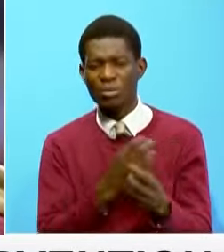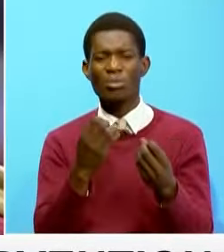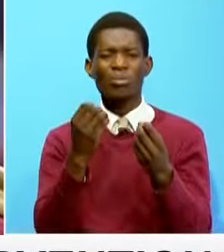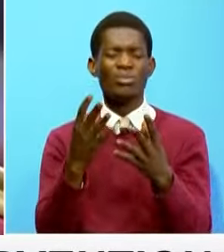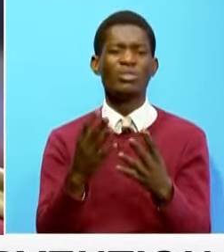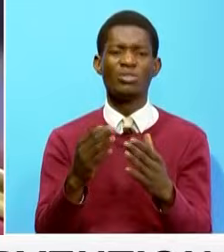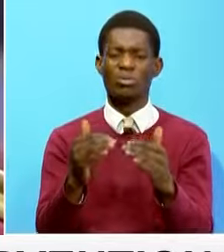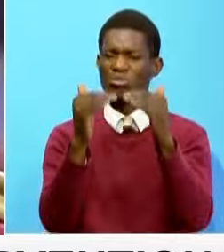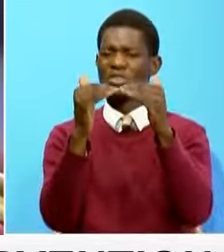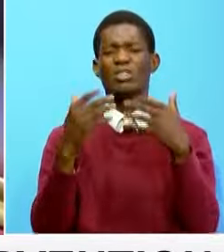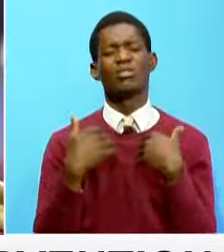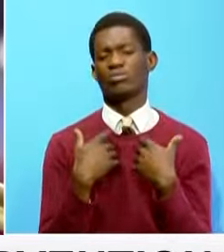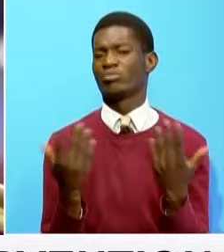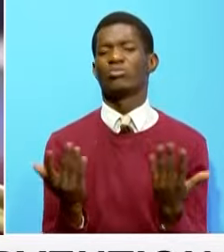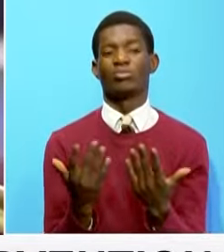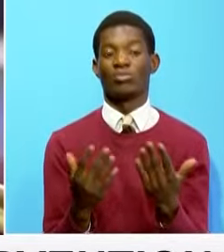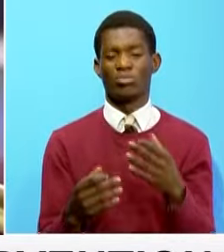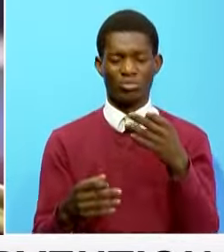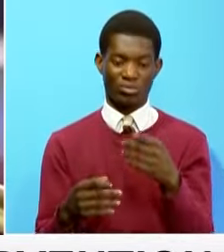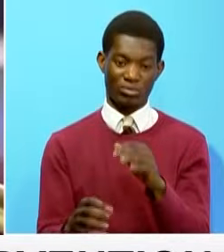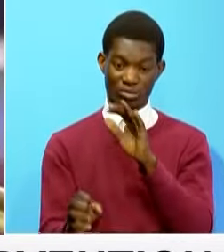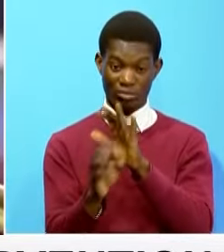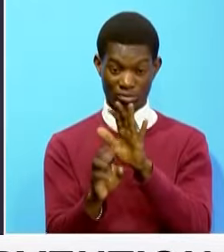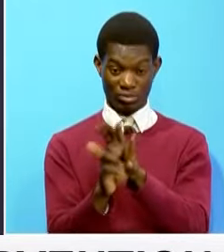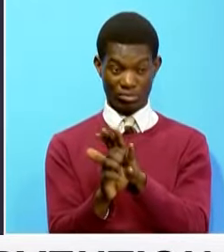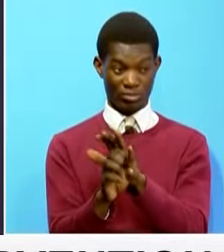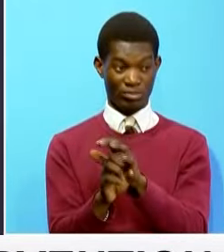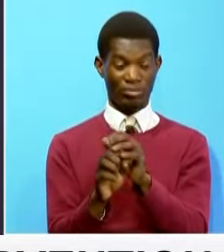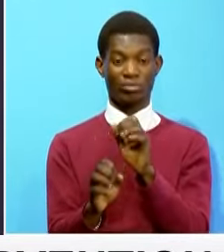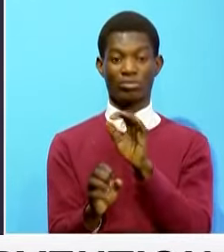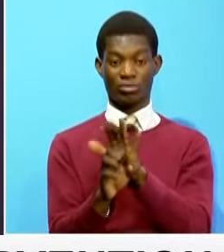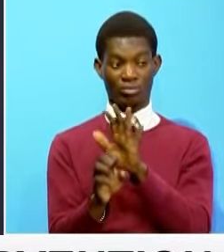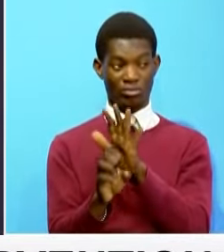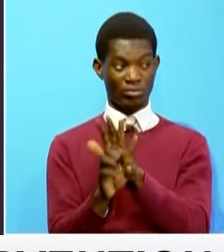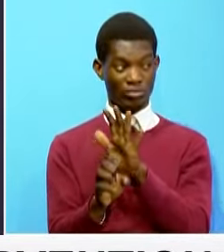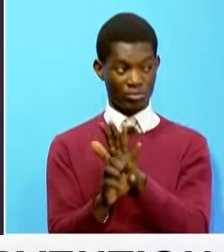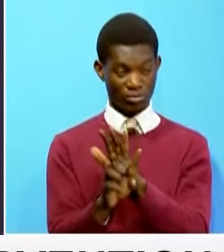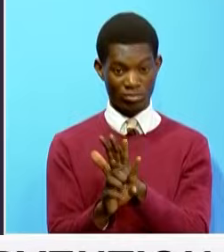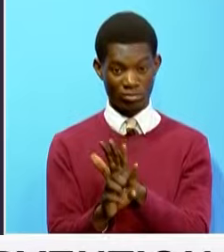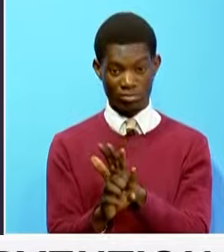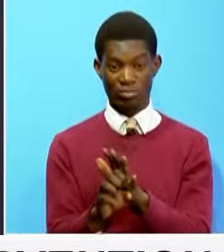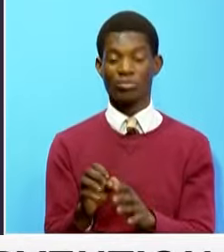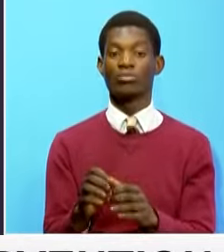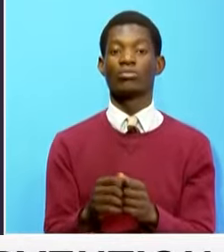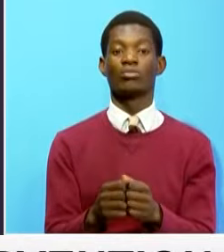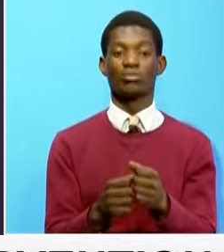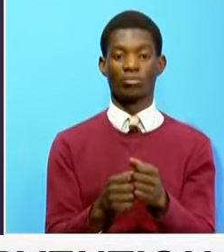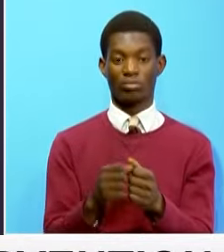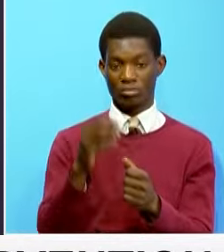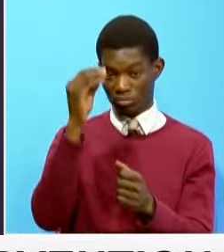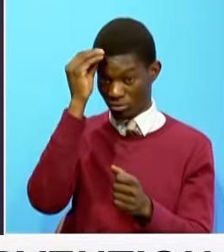one, you will find that the rider can cancel the trips at will, at their